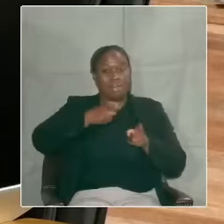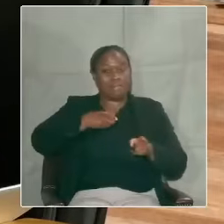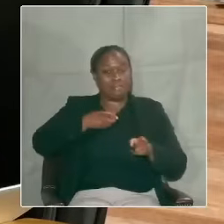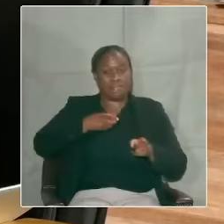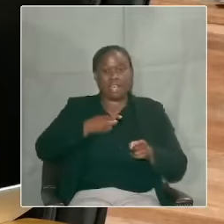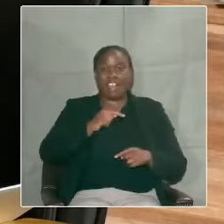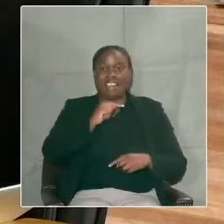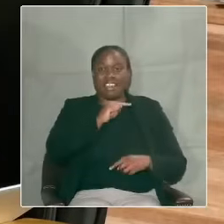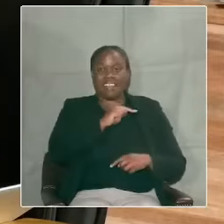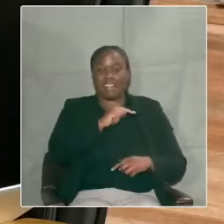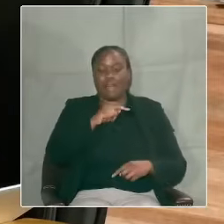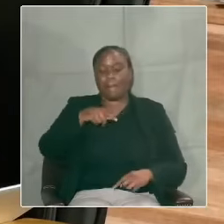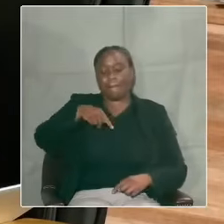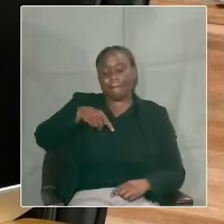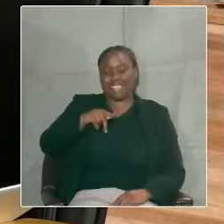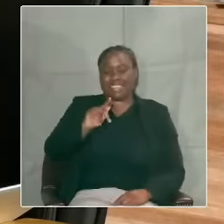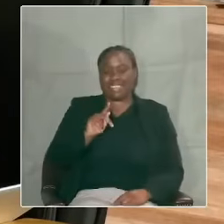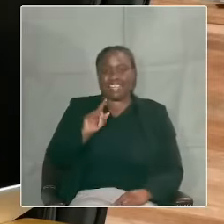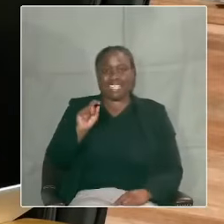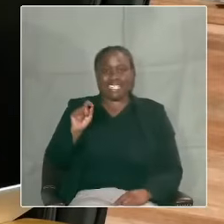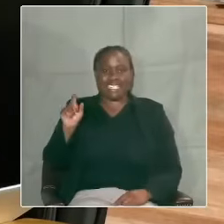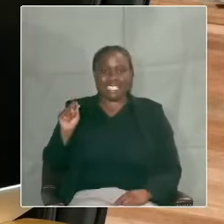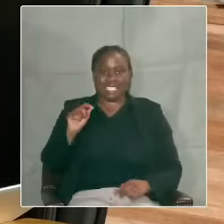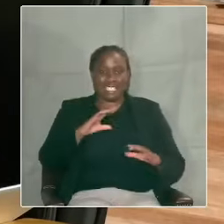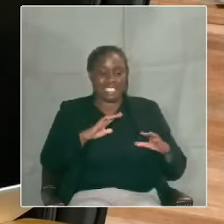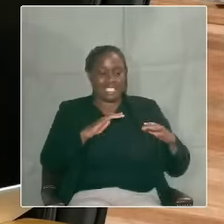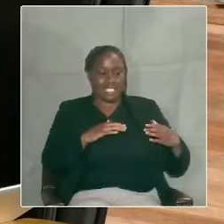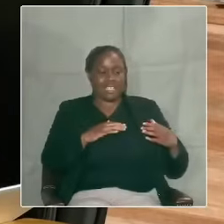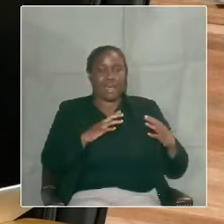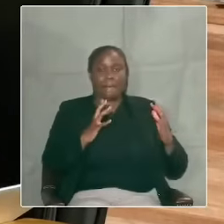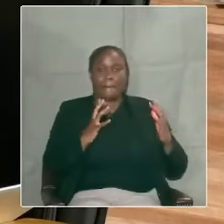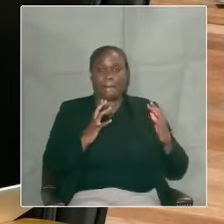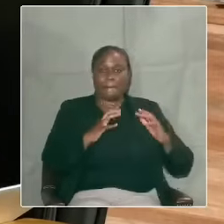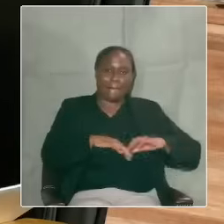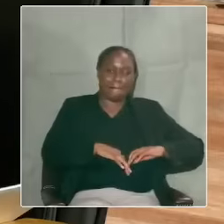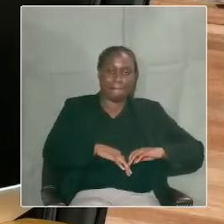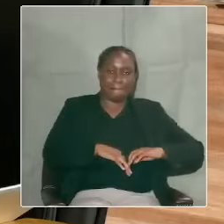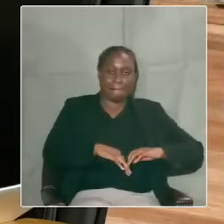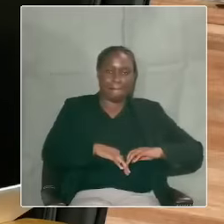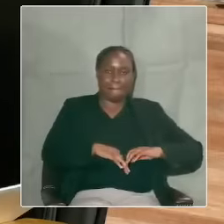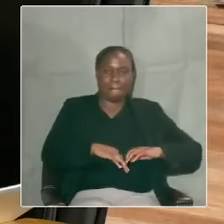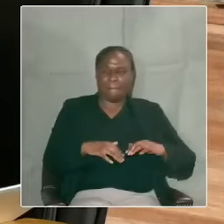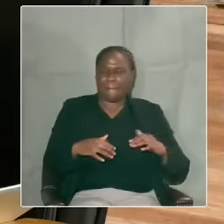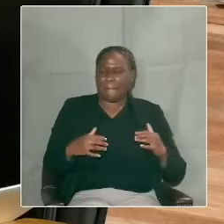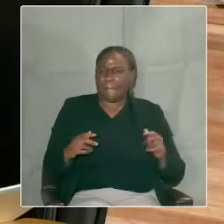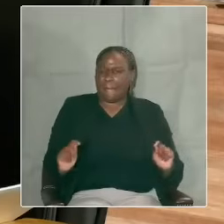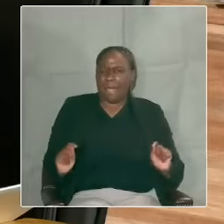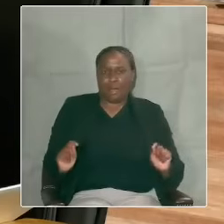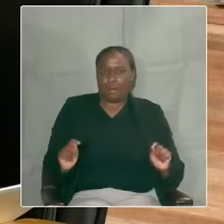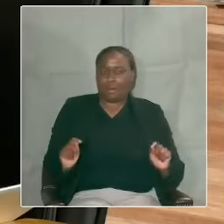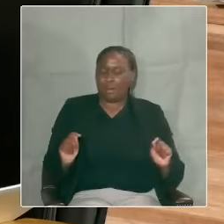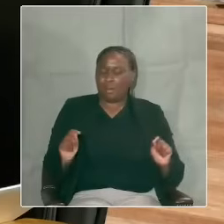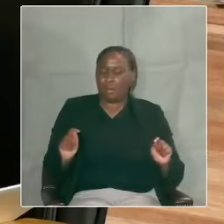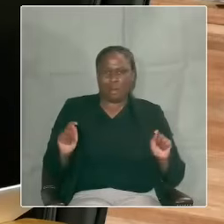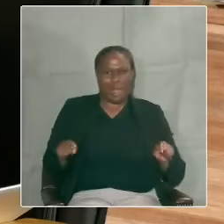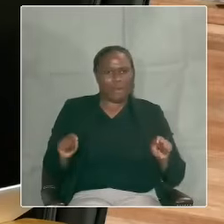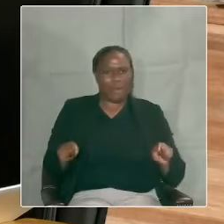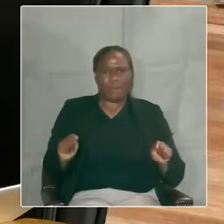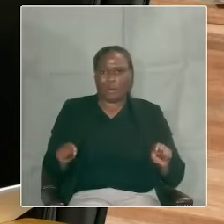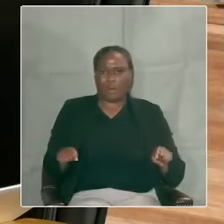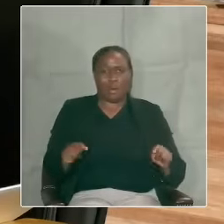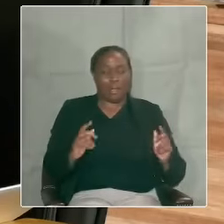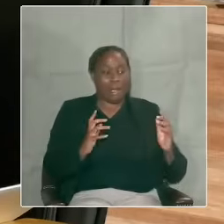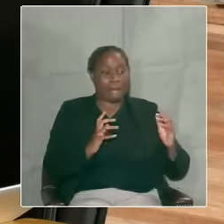the political killing task team be disestablished immediately? Does